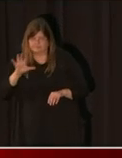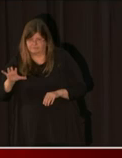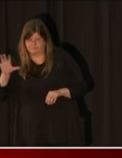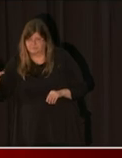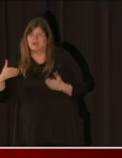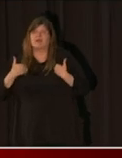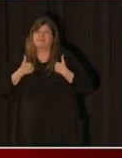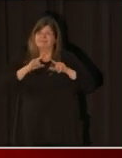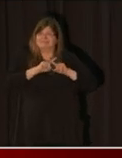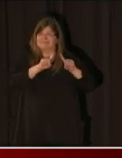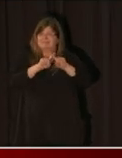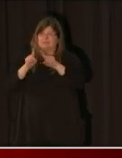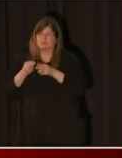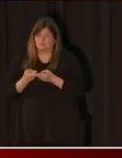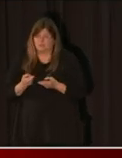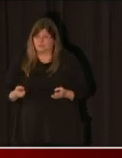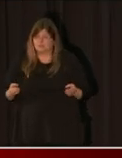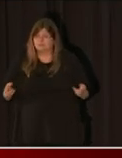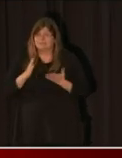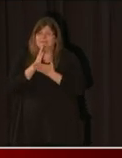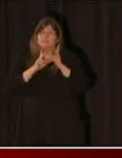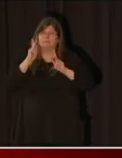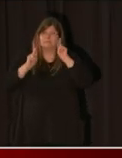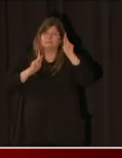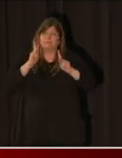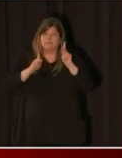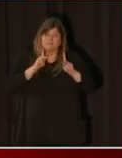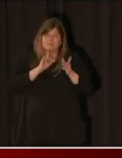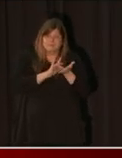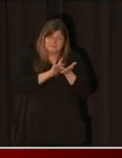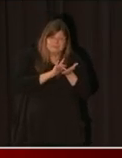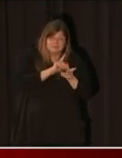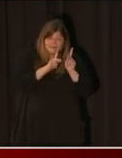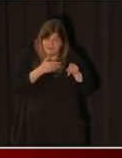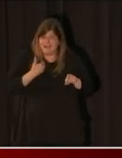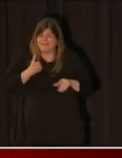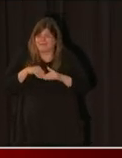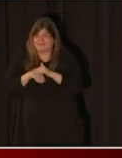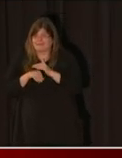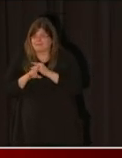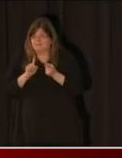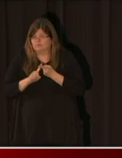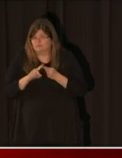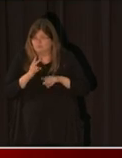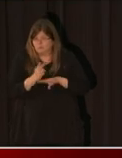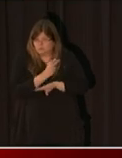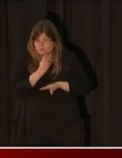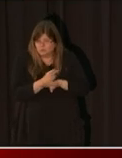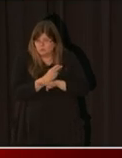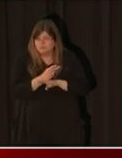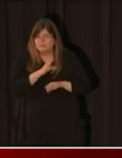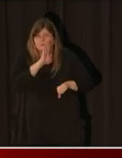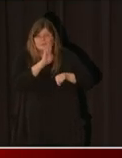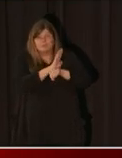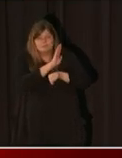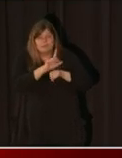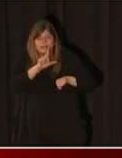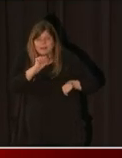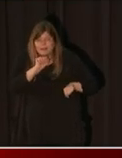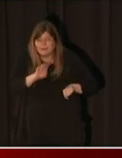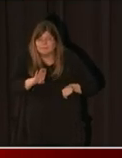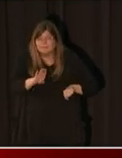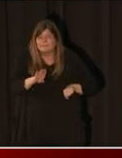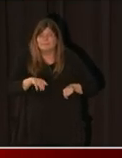have access to in terms of their ability to have tests done at commercial laboratories such as LabCorp